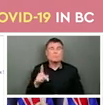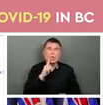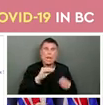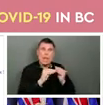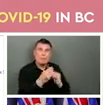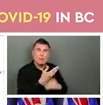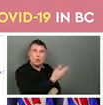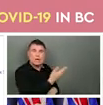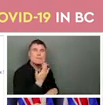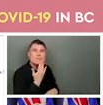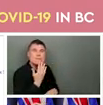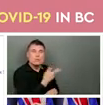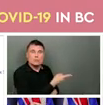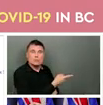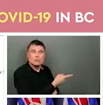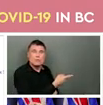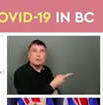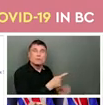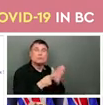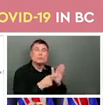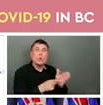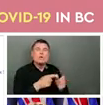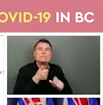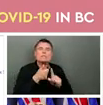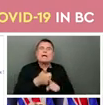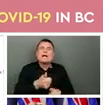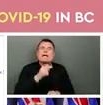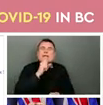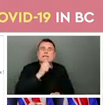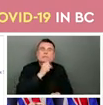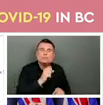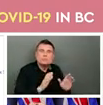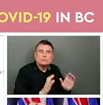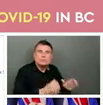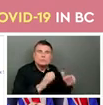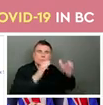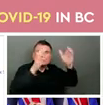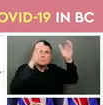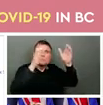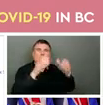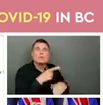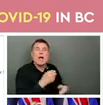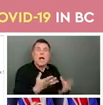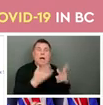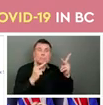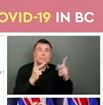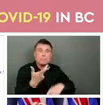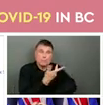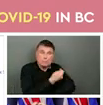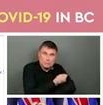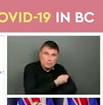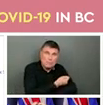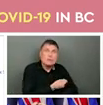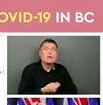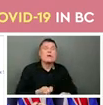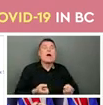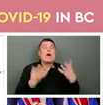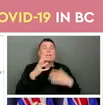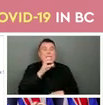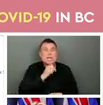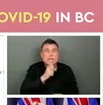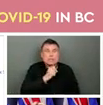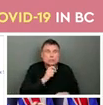group, people who have received first doses and second doses in green. And it really is remarkable how